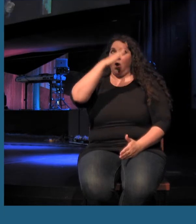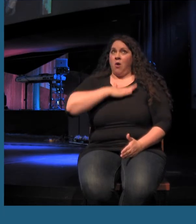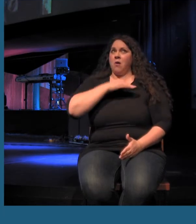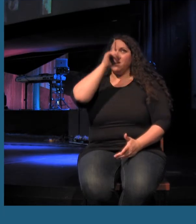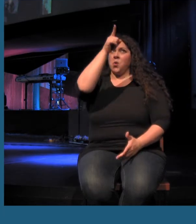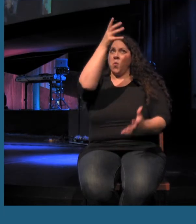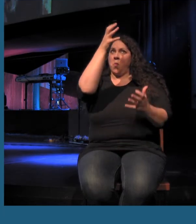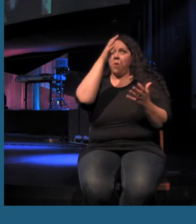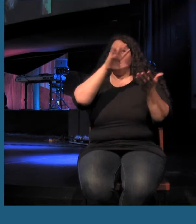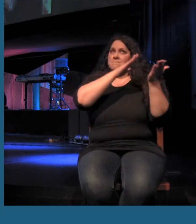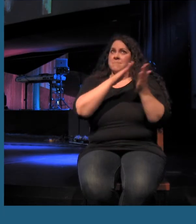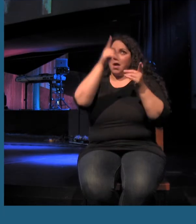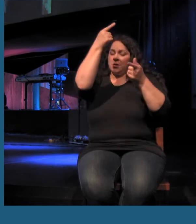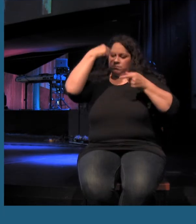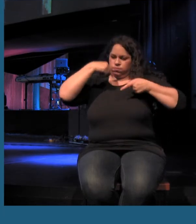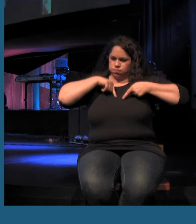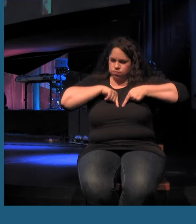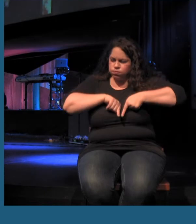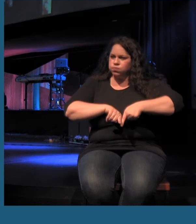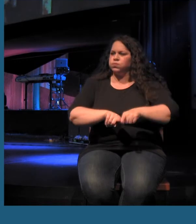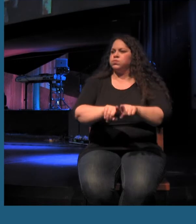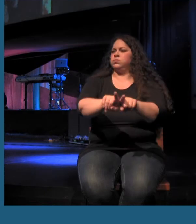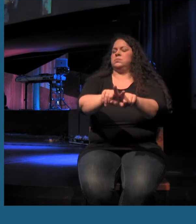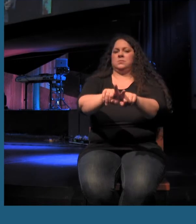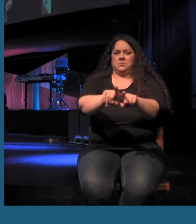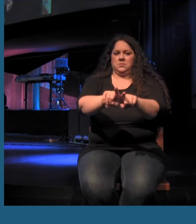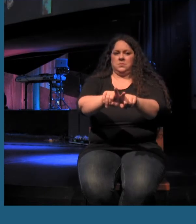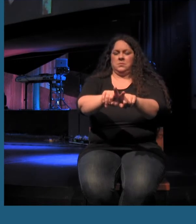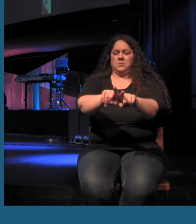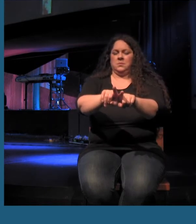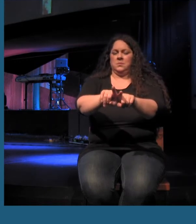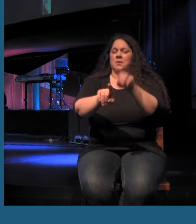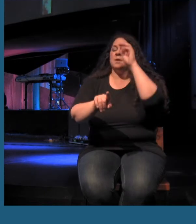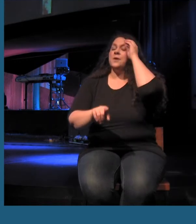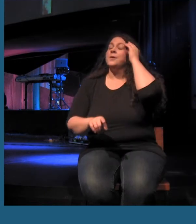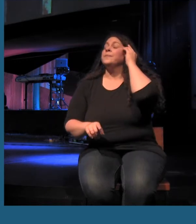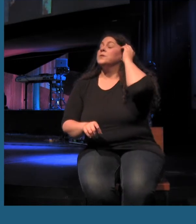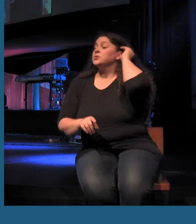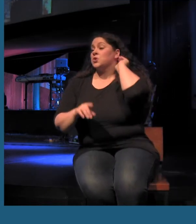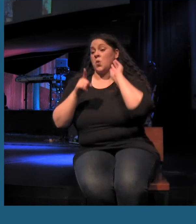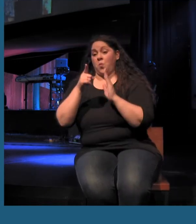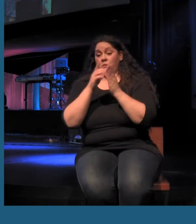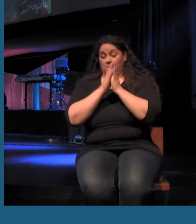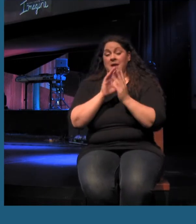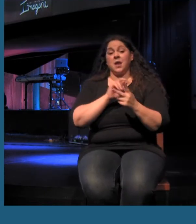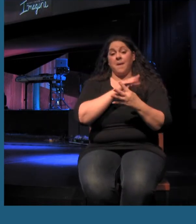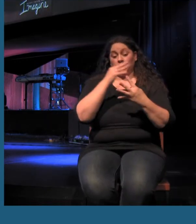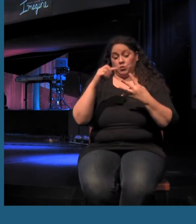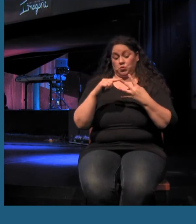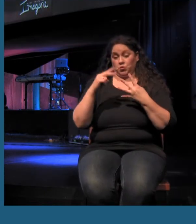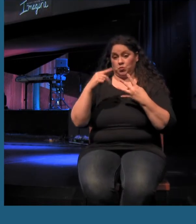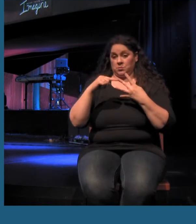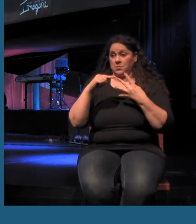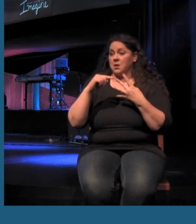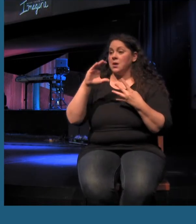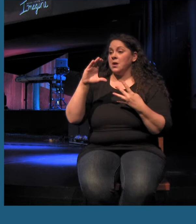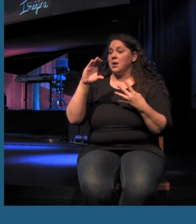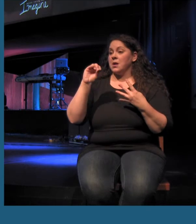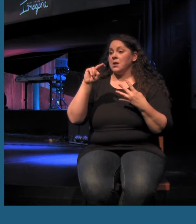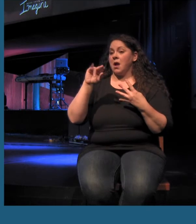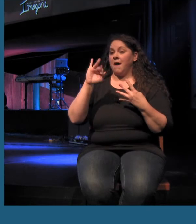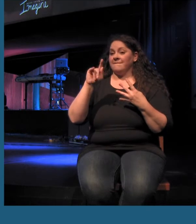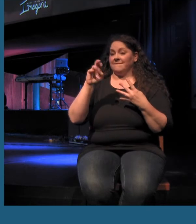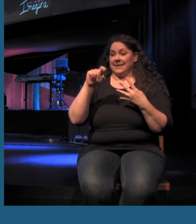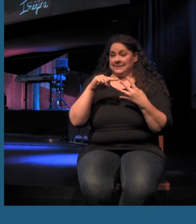When we experience alignment with God, that produces confidence, number two, confidence in him.